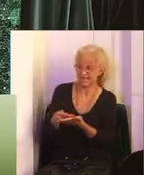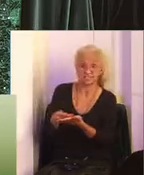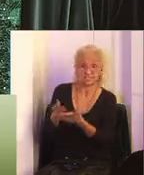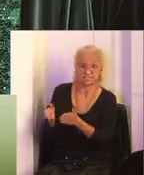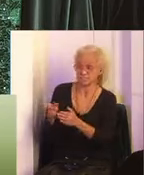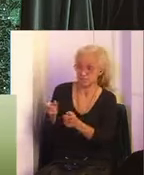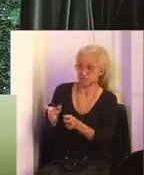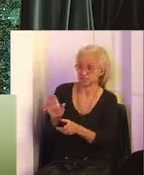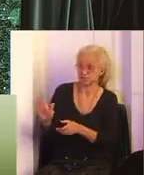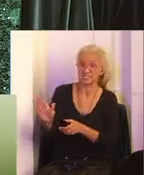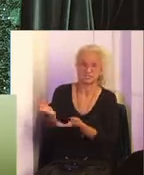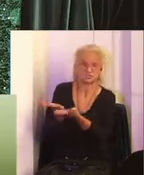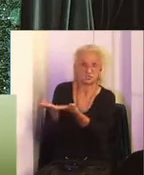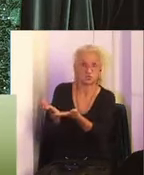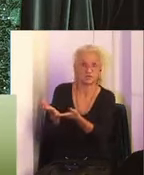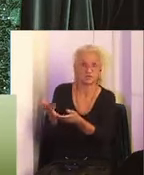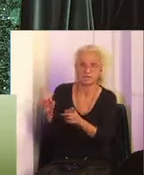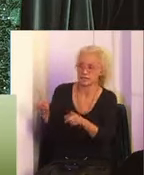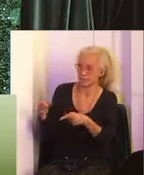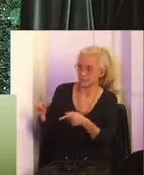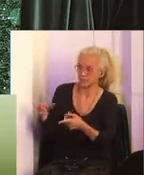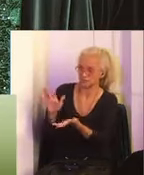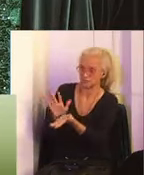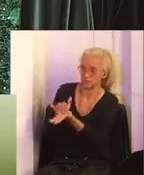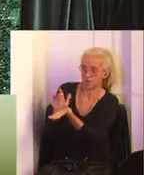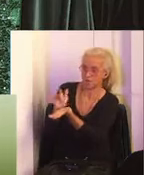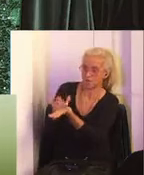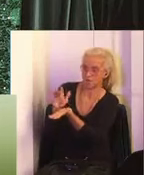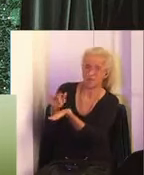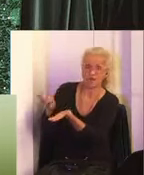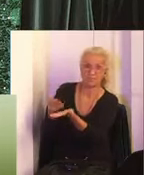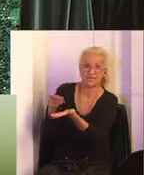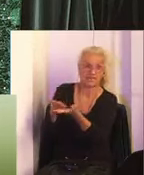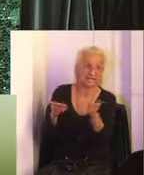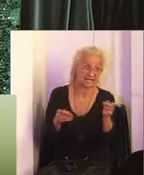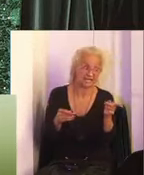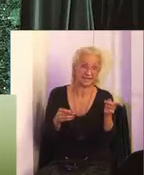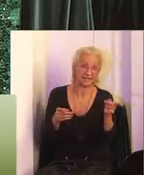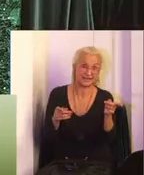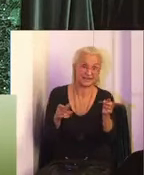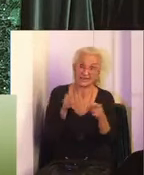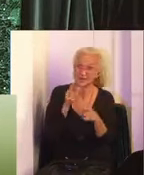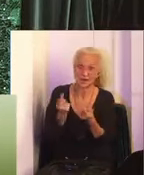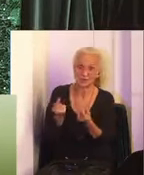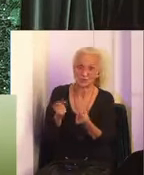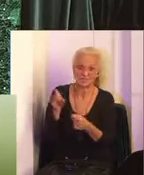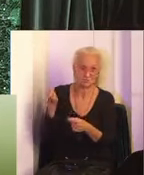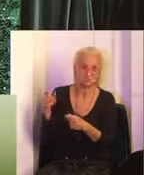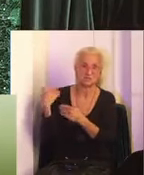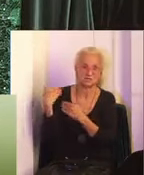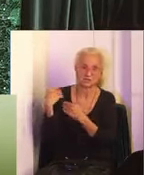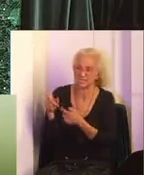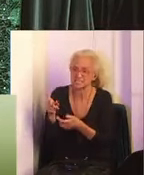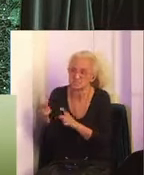servant has been squandering the money, not doing everything he was supposed